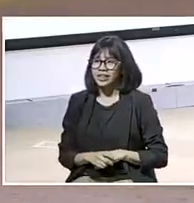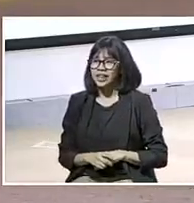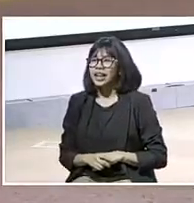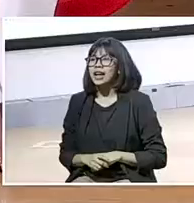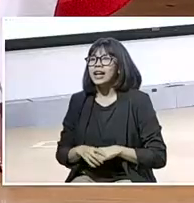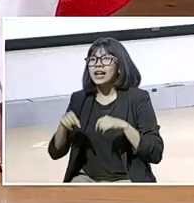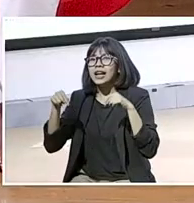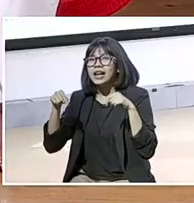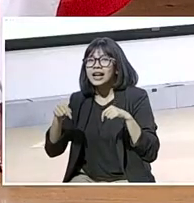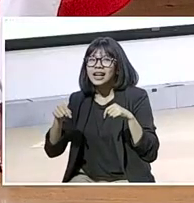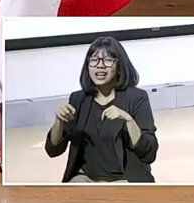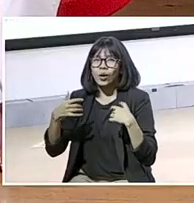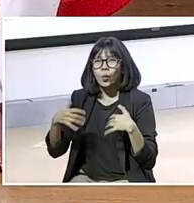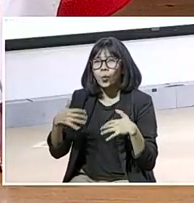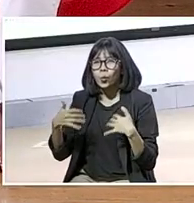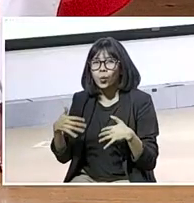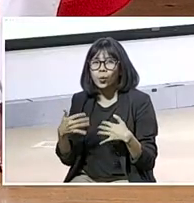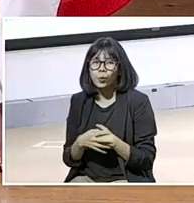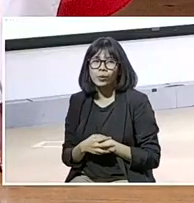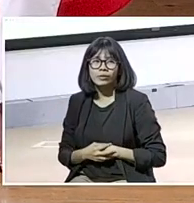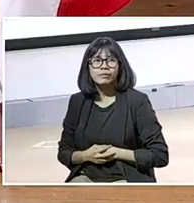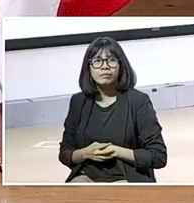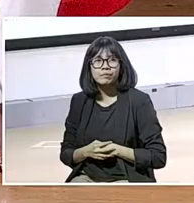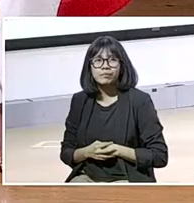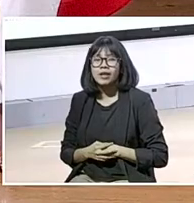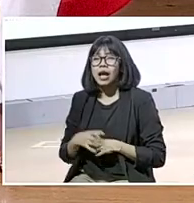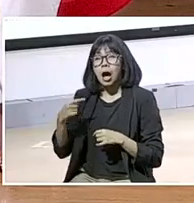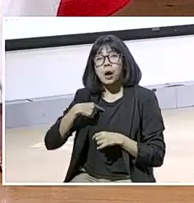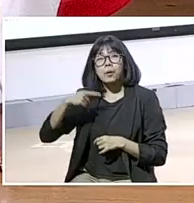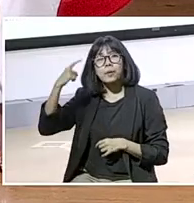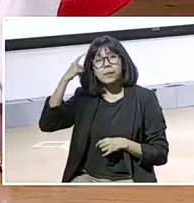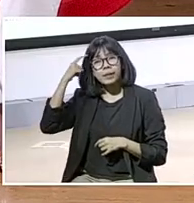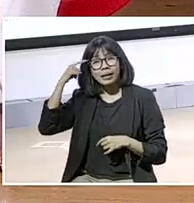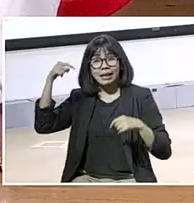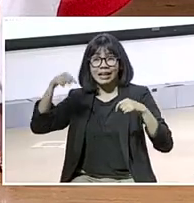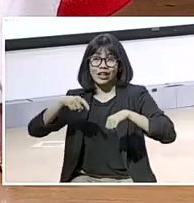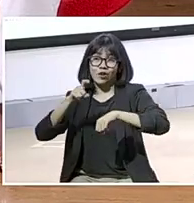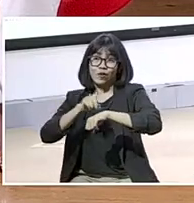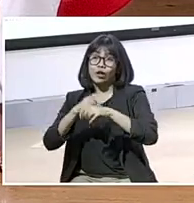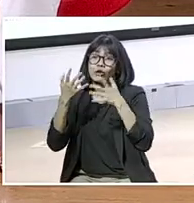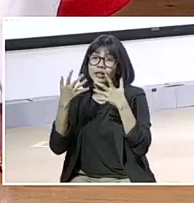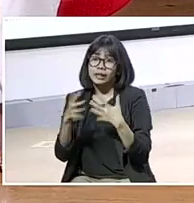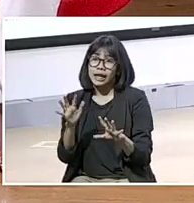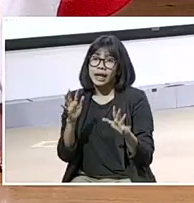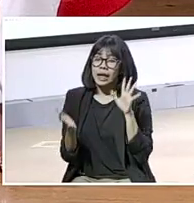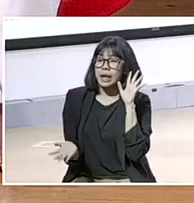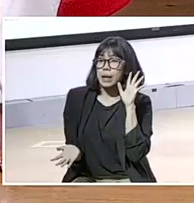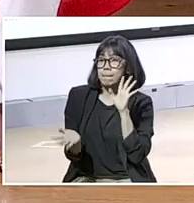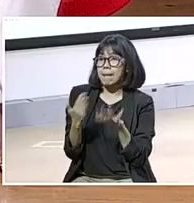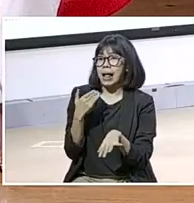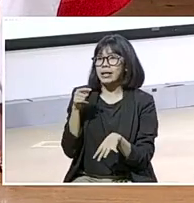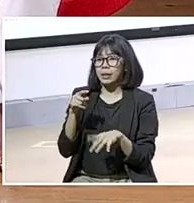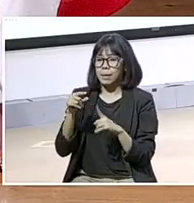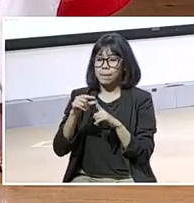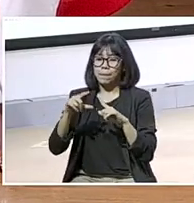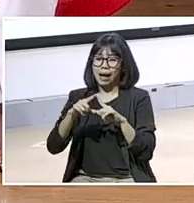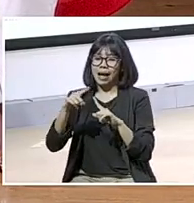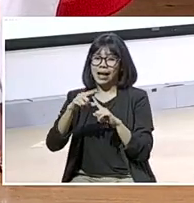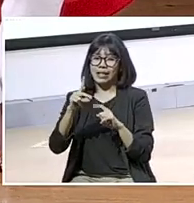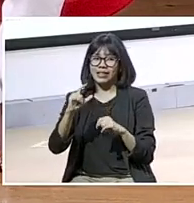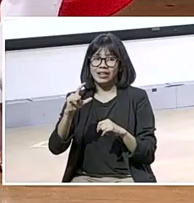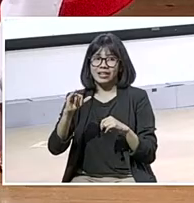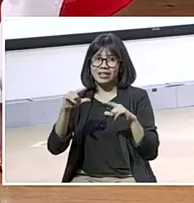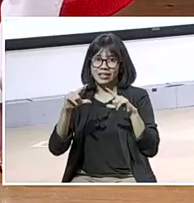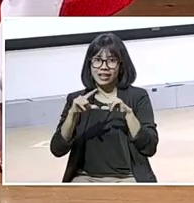Crystal Longhorne, and also Stephen. And I think that's a wrap. I'm going to give it back to you, Patricia. Okay, thank you,